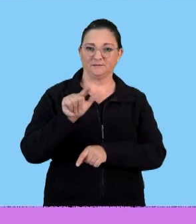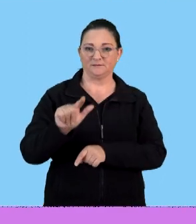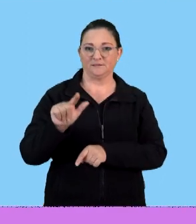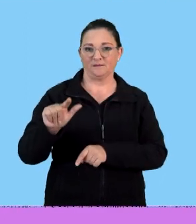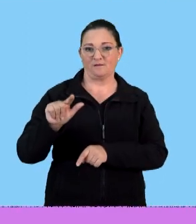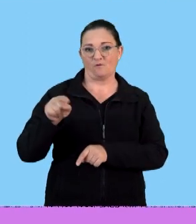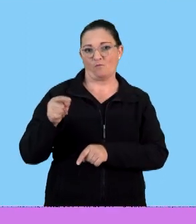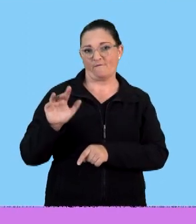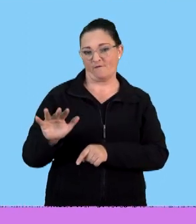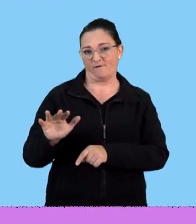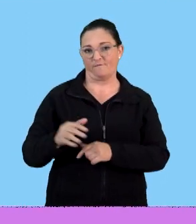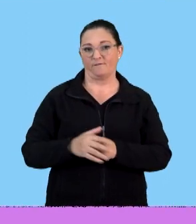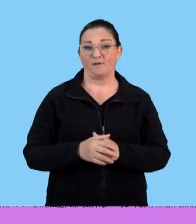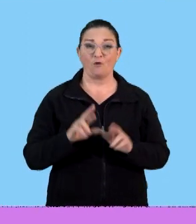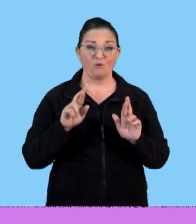also